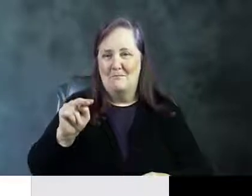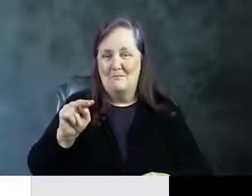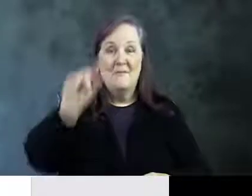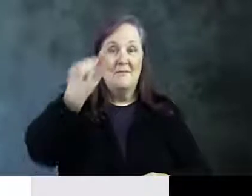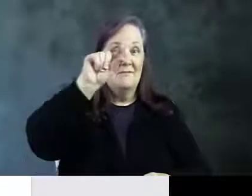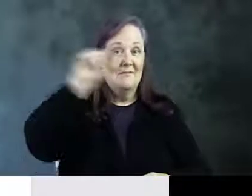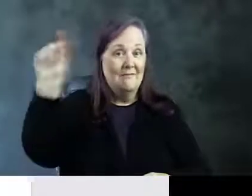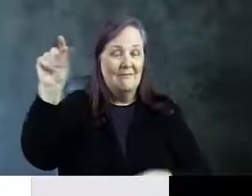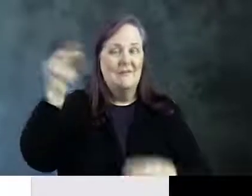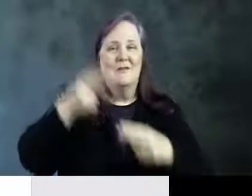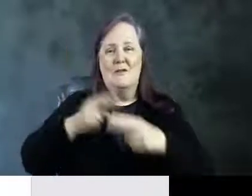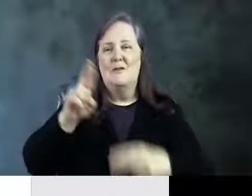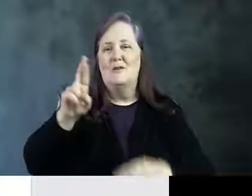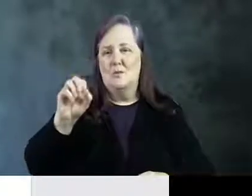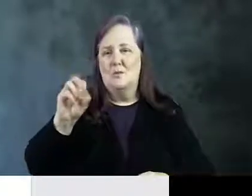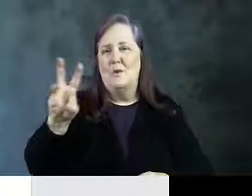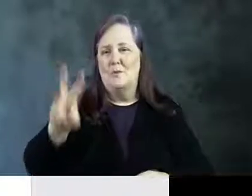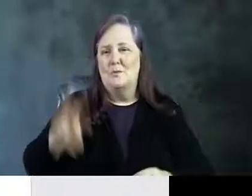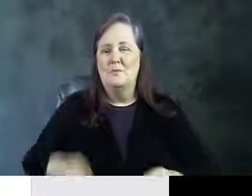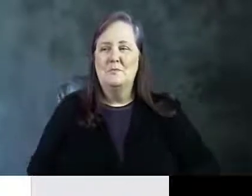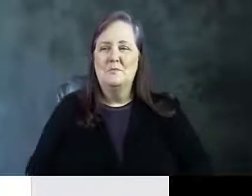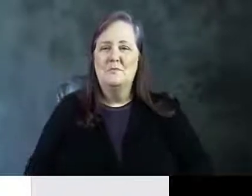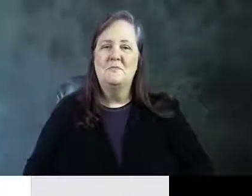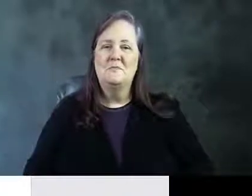that go left to right.